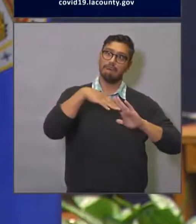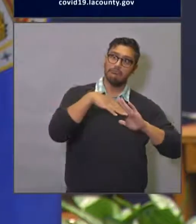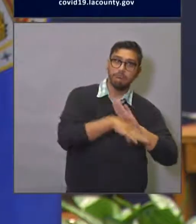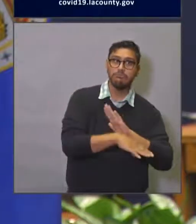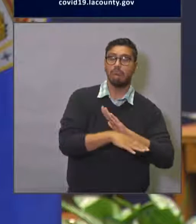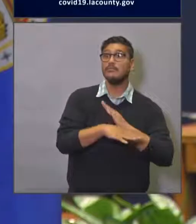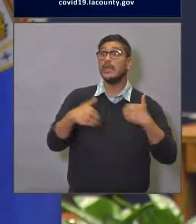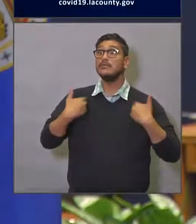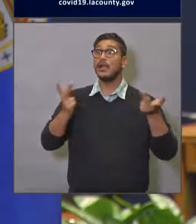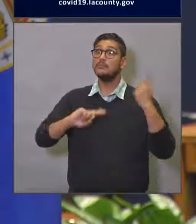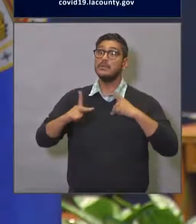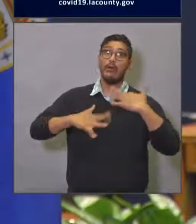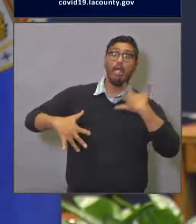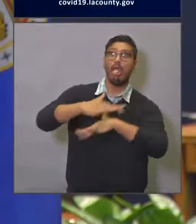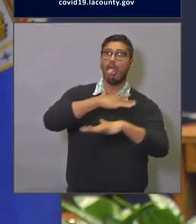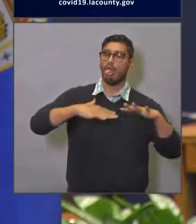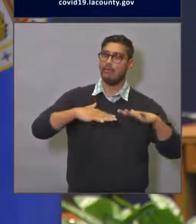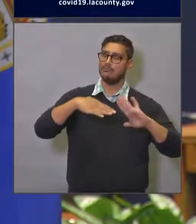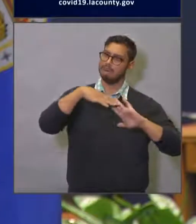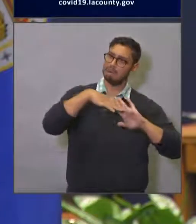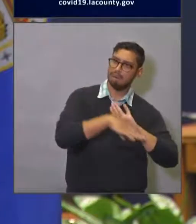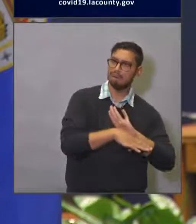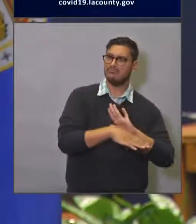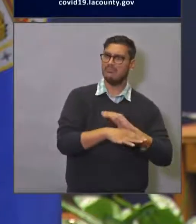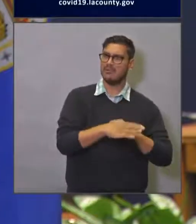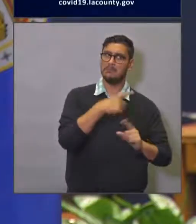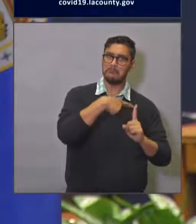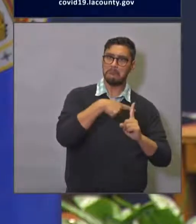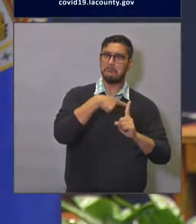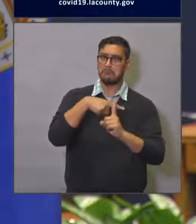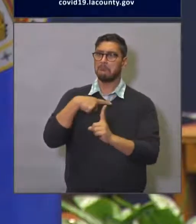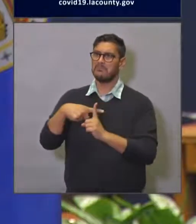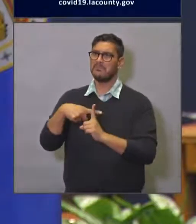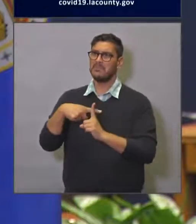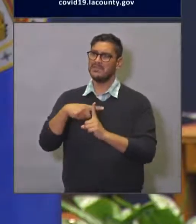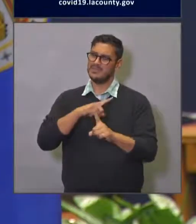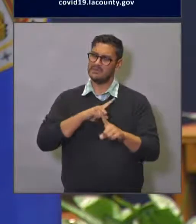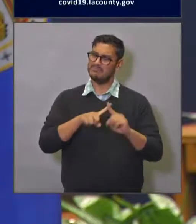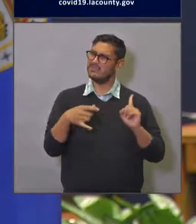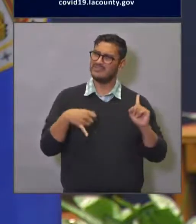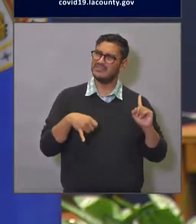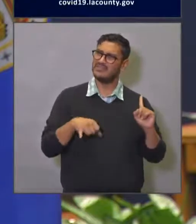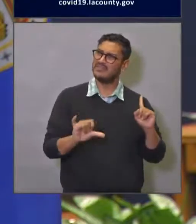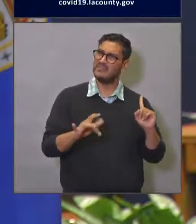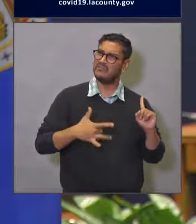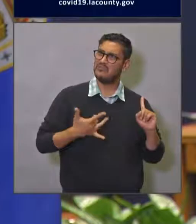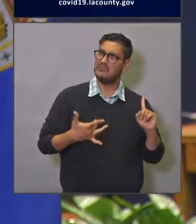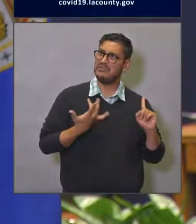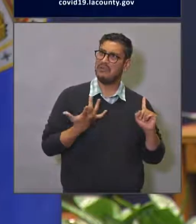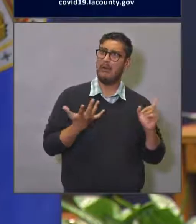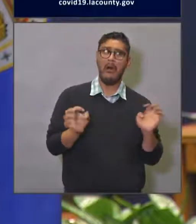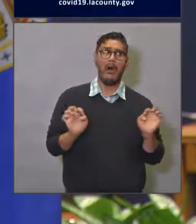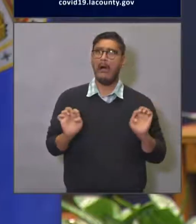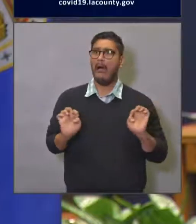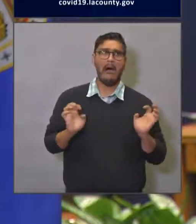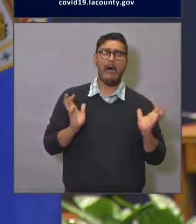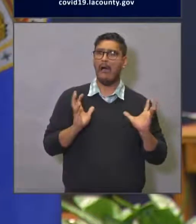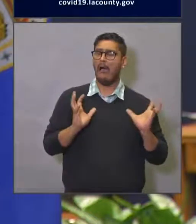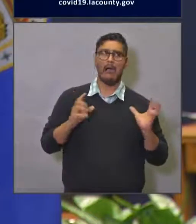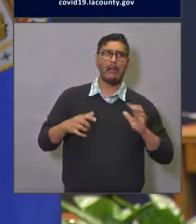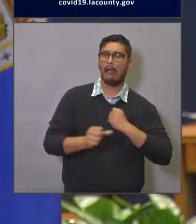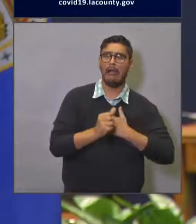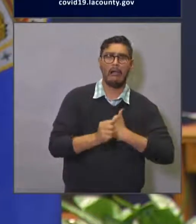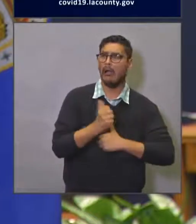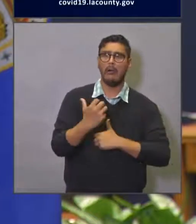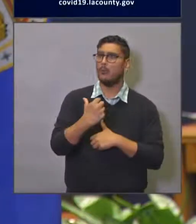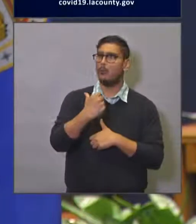of things are going well, but yet, there's still this sense of that it's dire, that we're not really going to get out of this. So